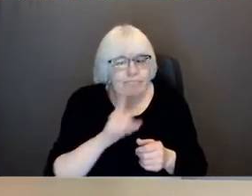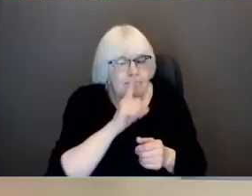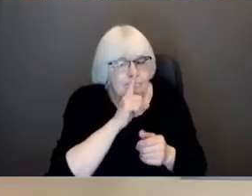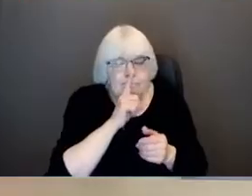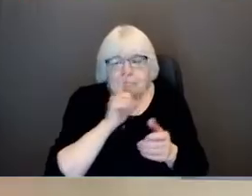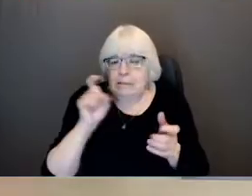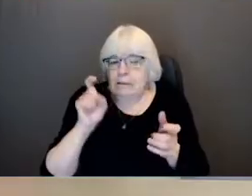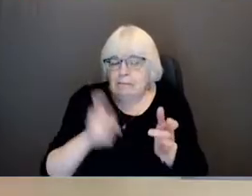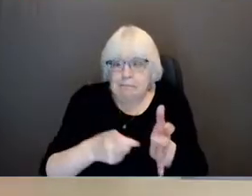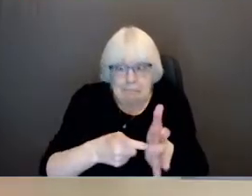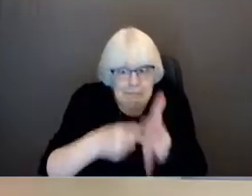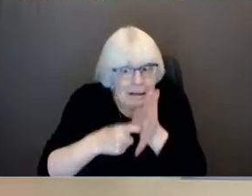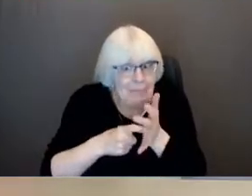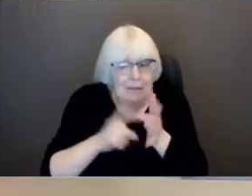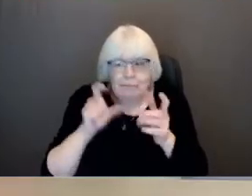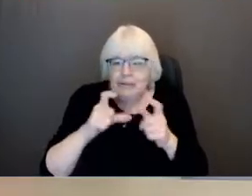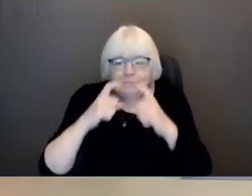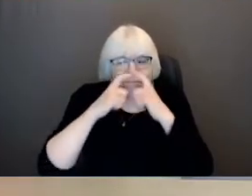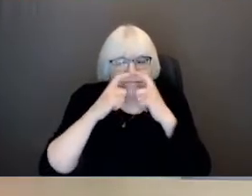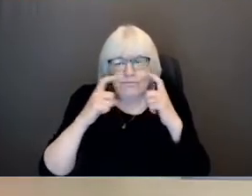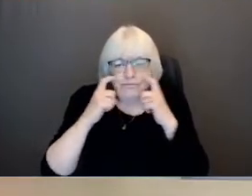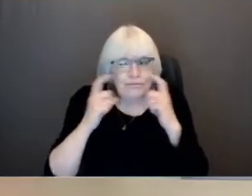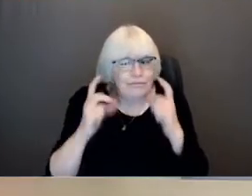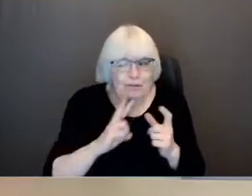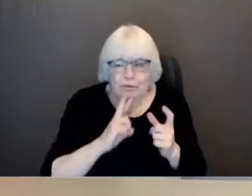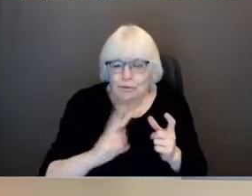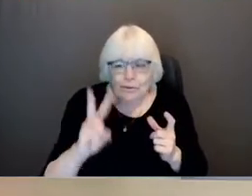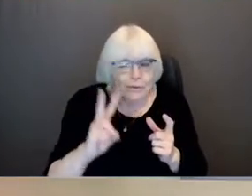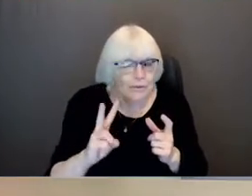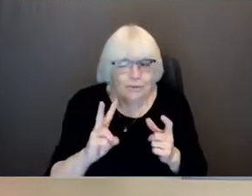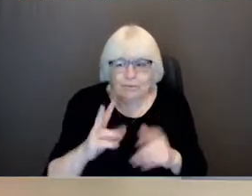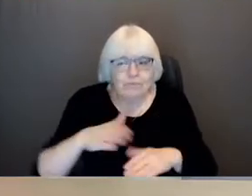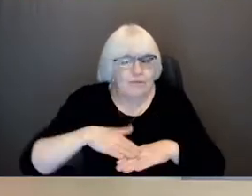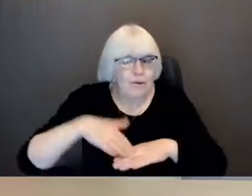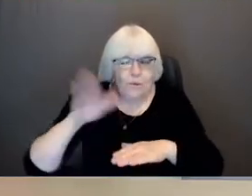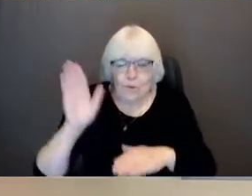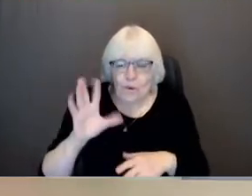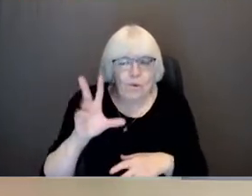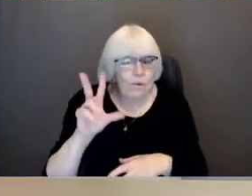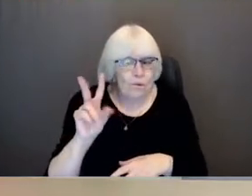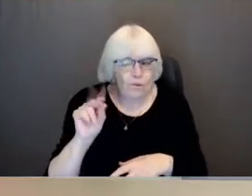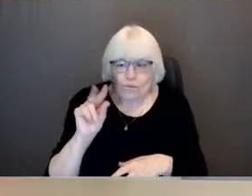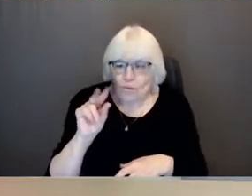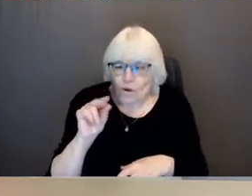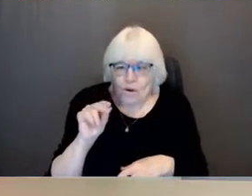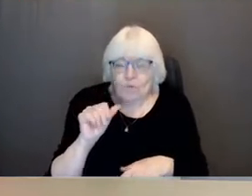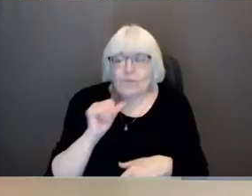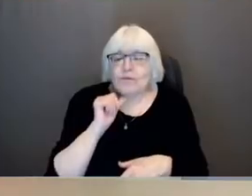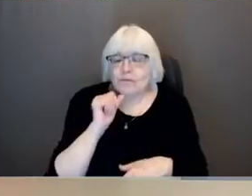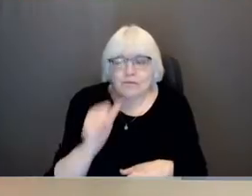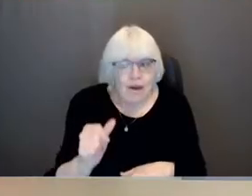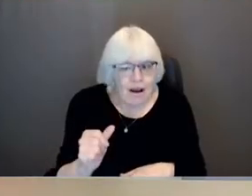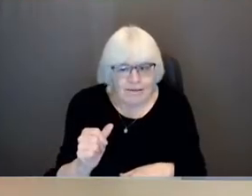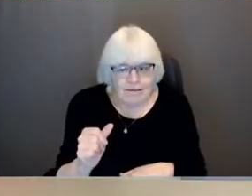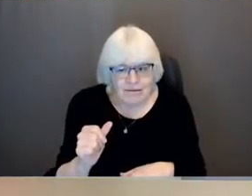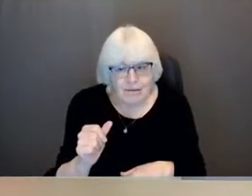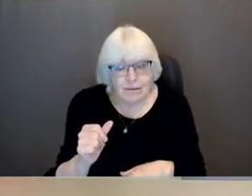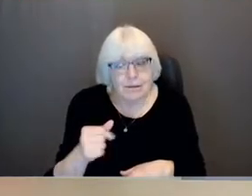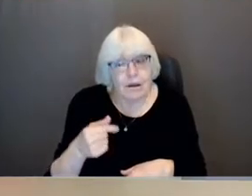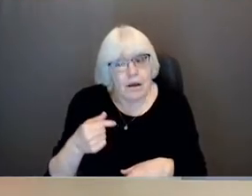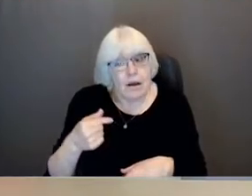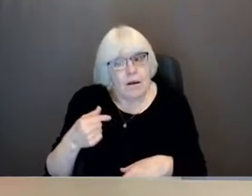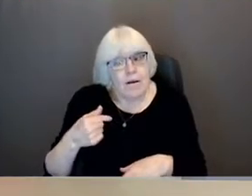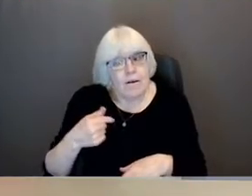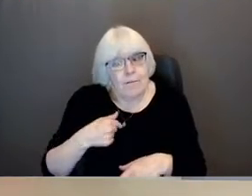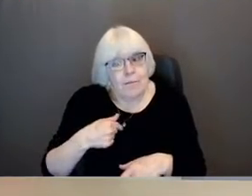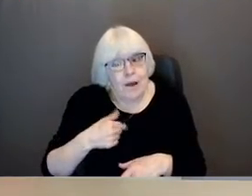I've had 4 young children. At one point, I had 4 that were 6 and under, so having them all